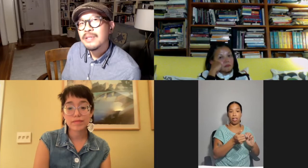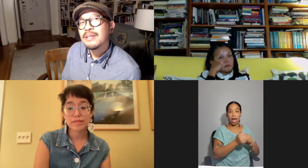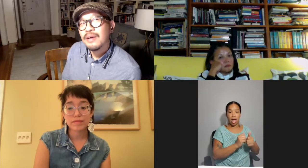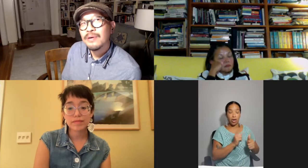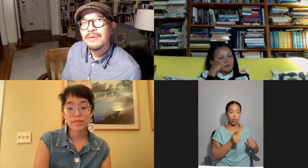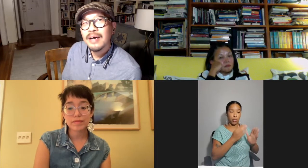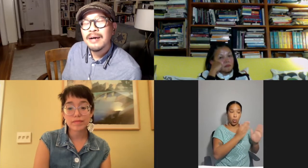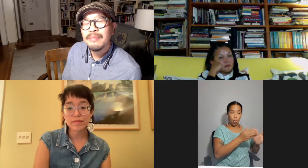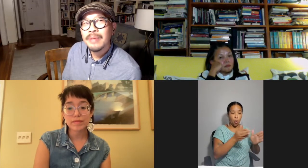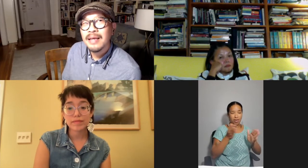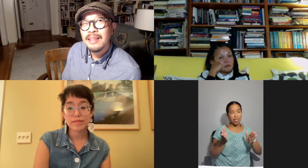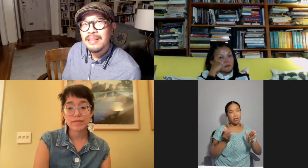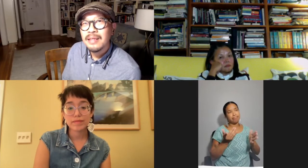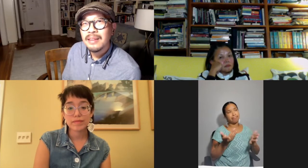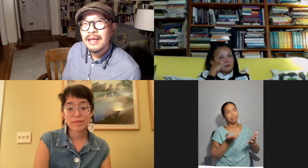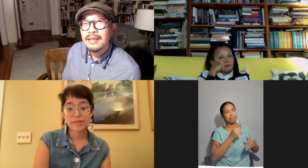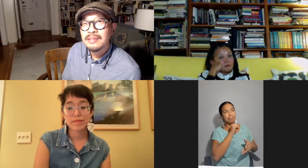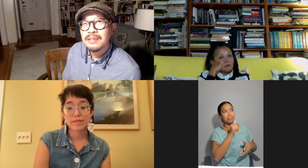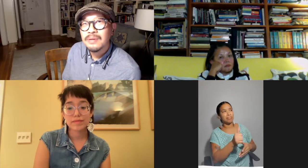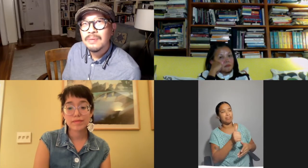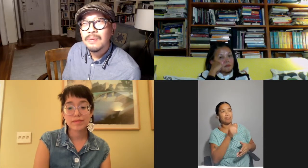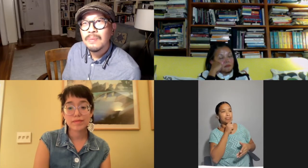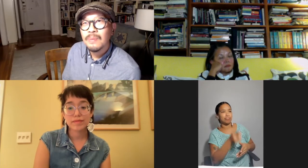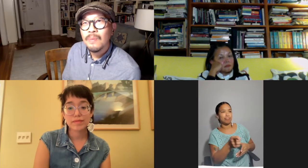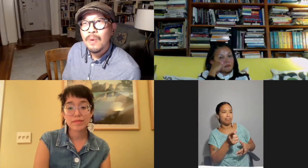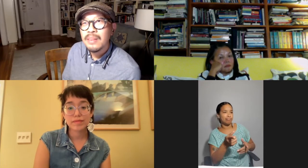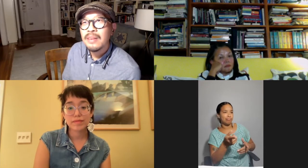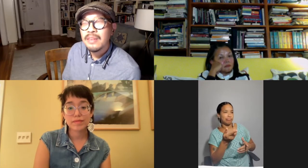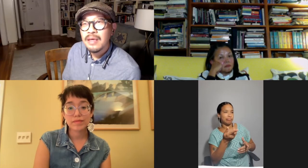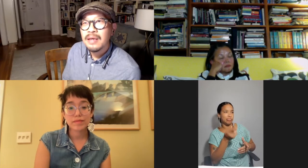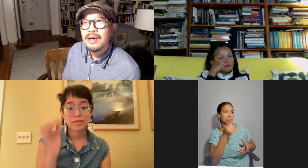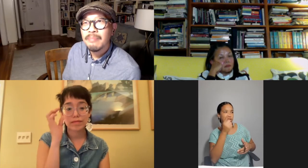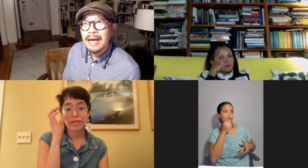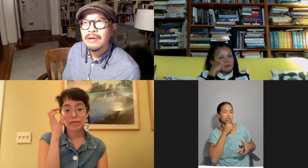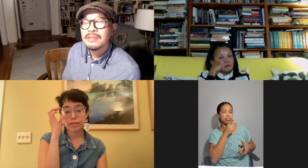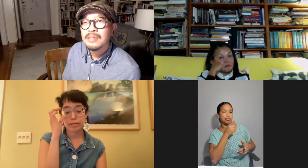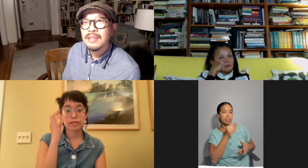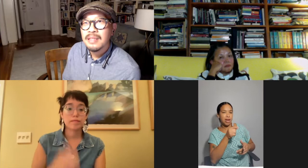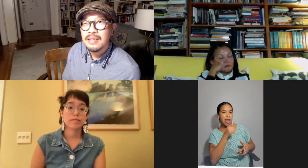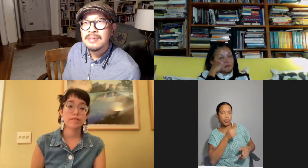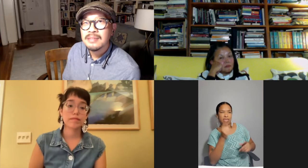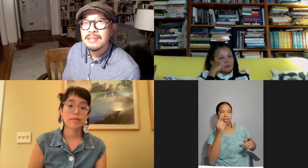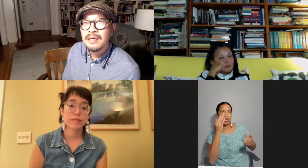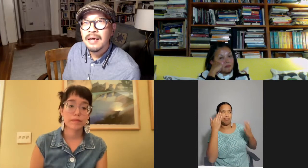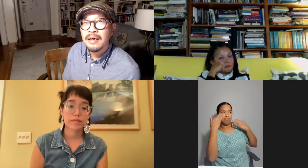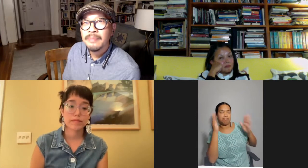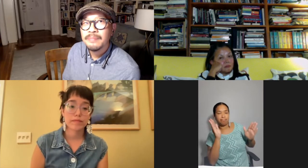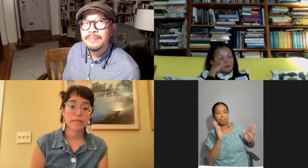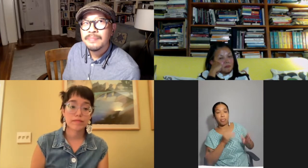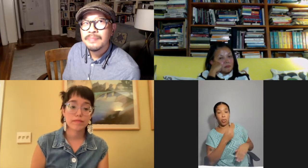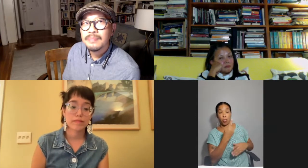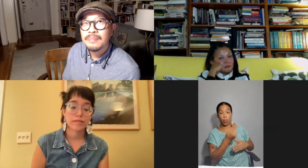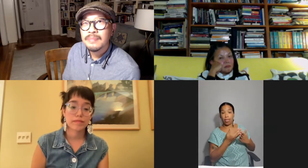I don't really know. But I think that one thing about these